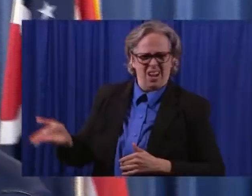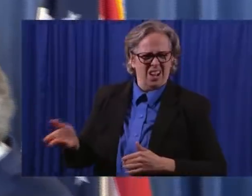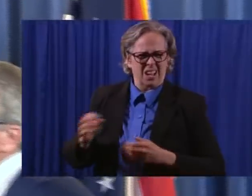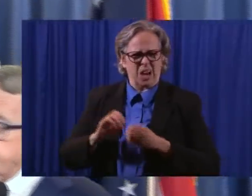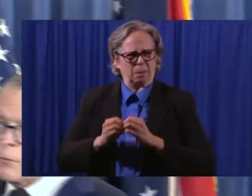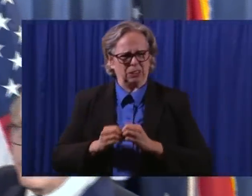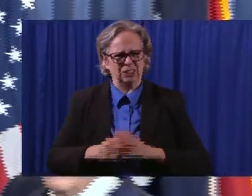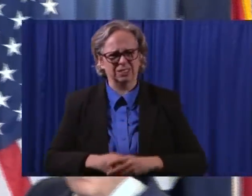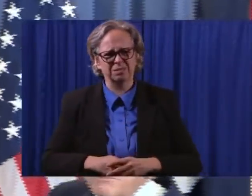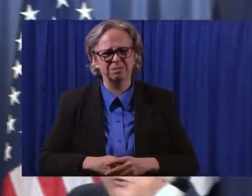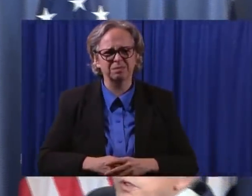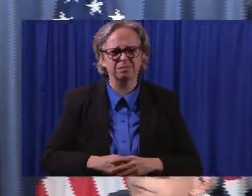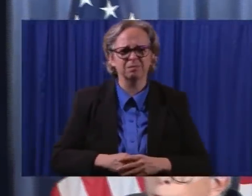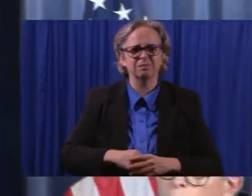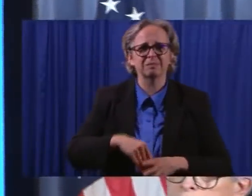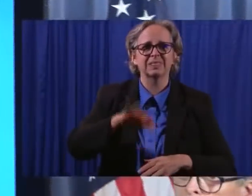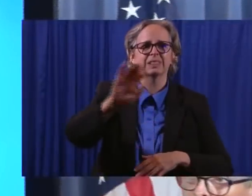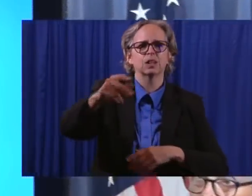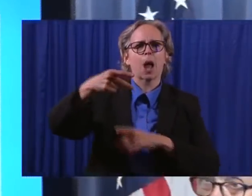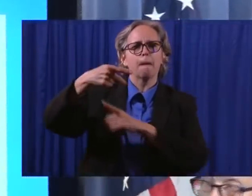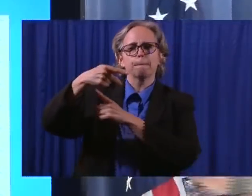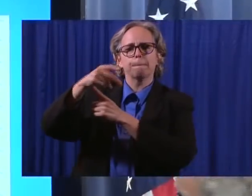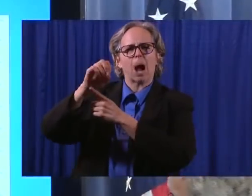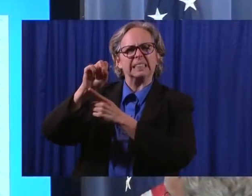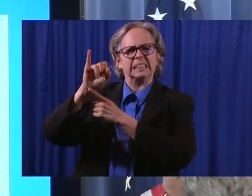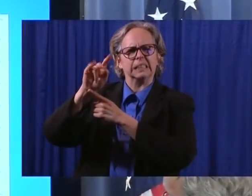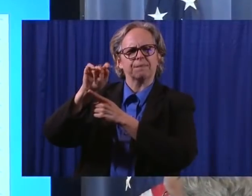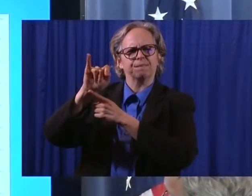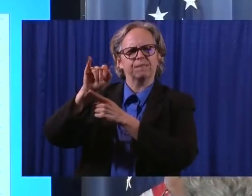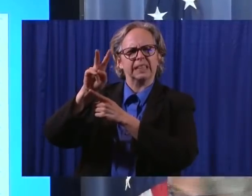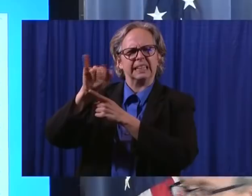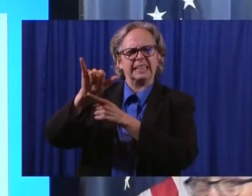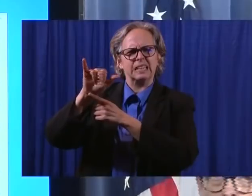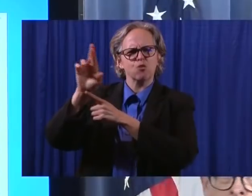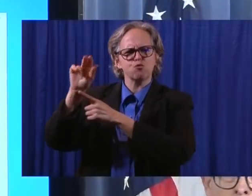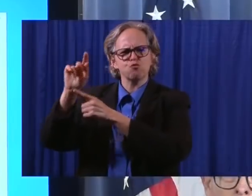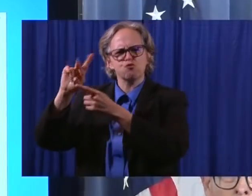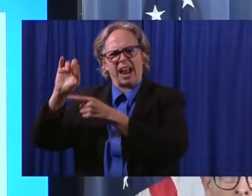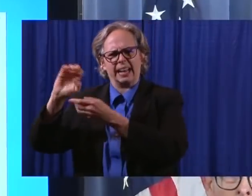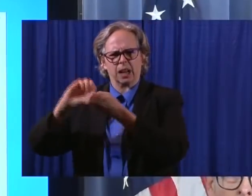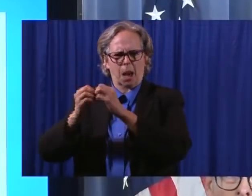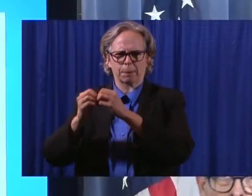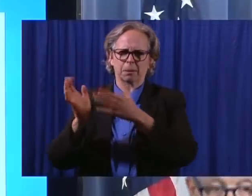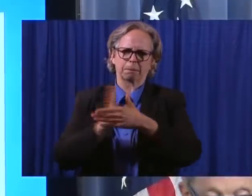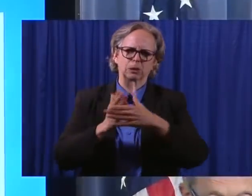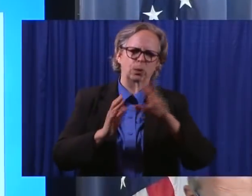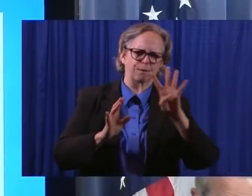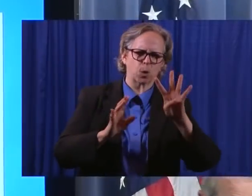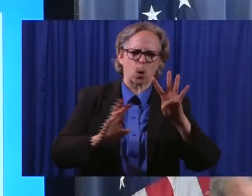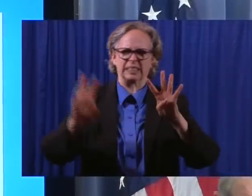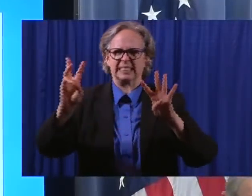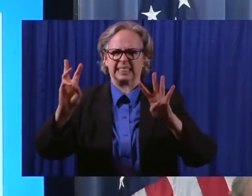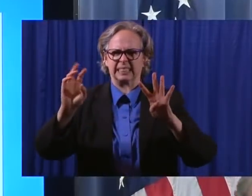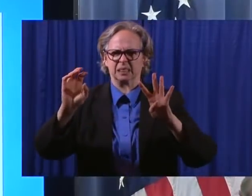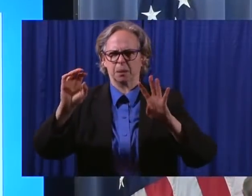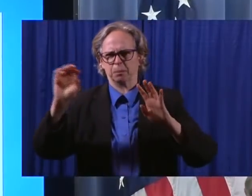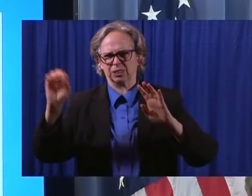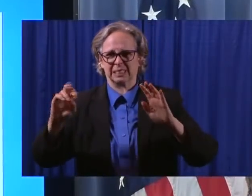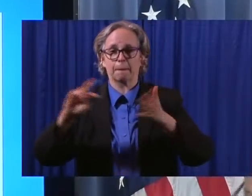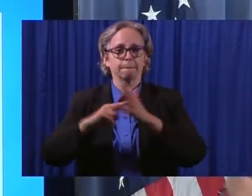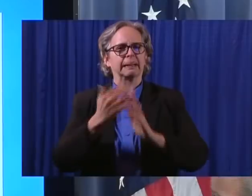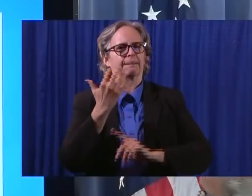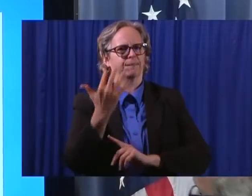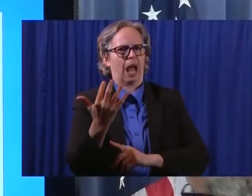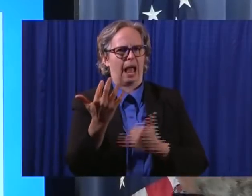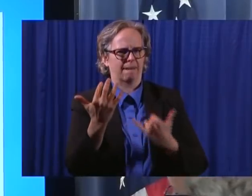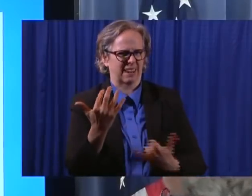here. This is the positivity rate. It's been between 4 and 6. It's holding in there at 5. So in spite of the